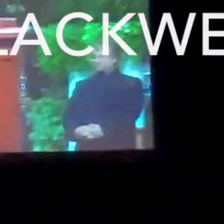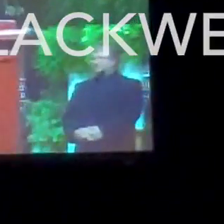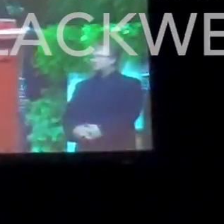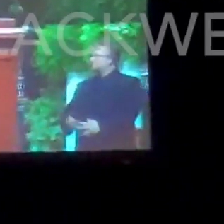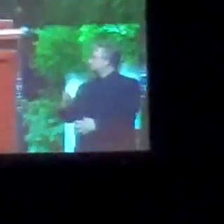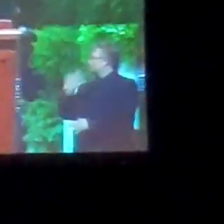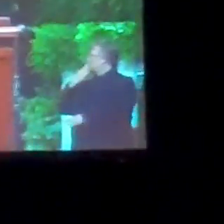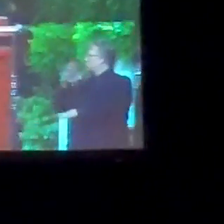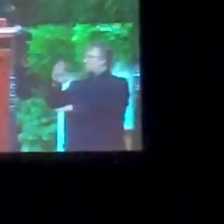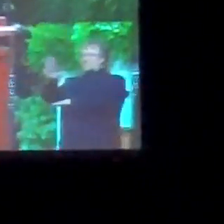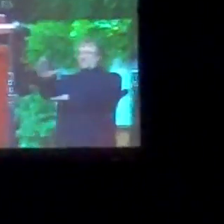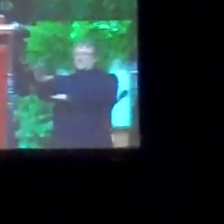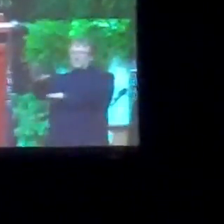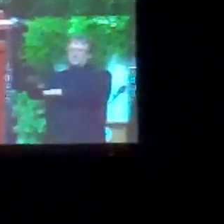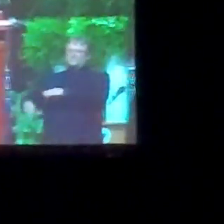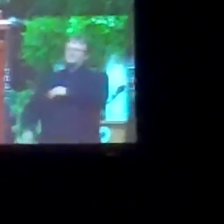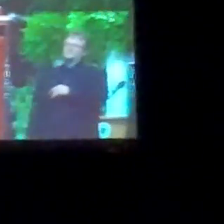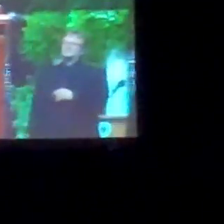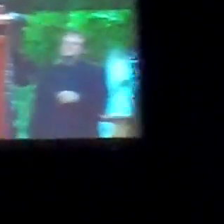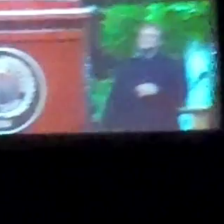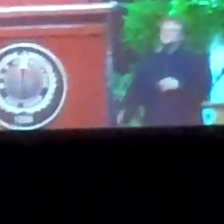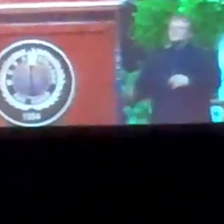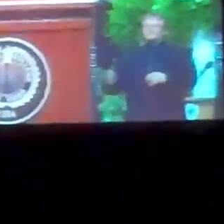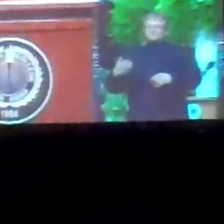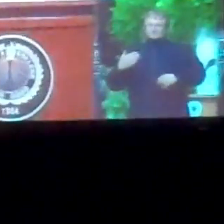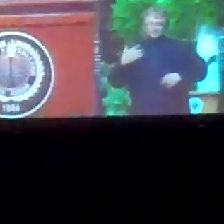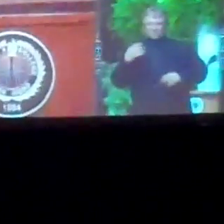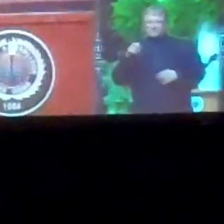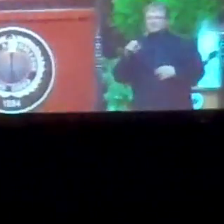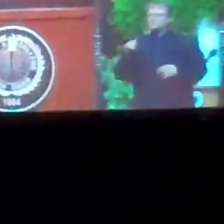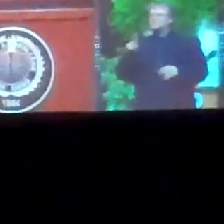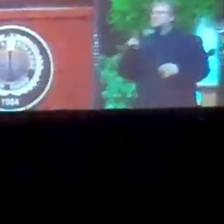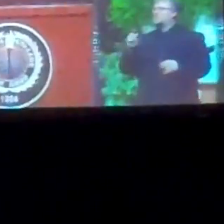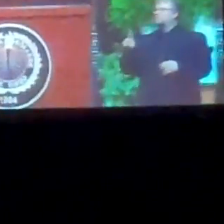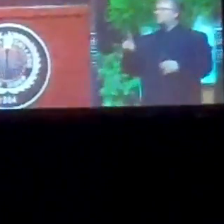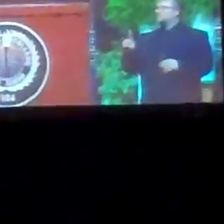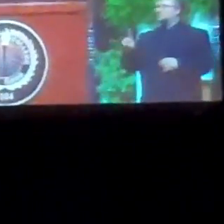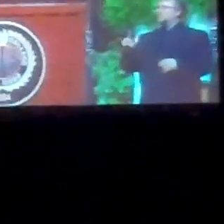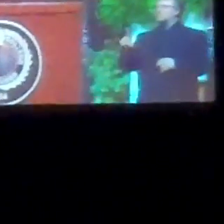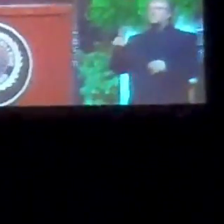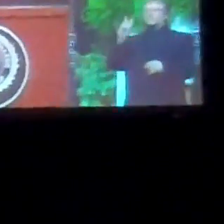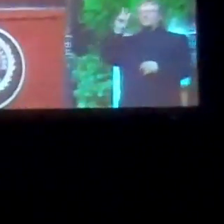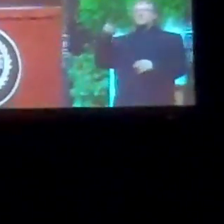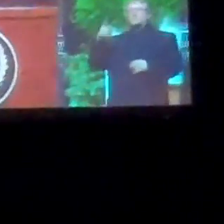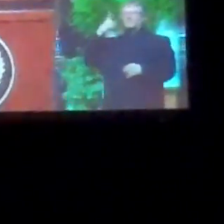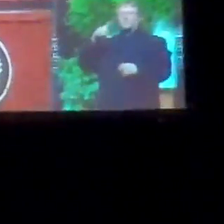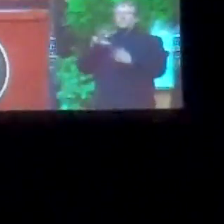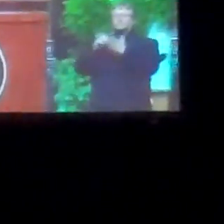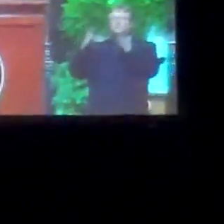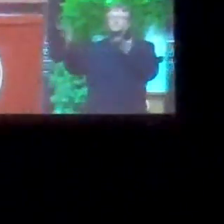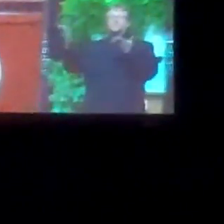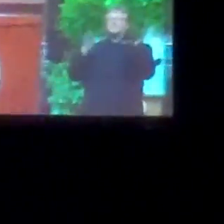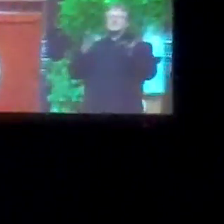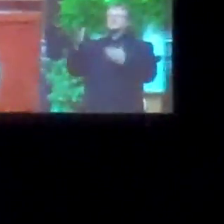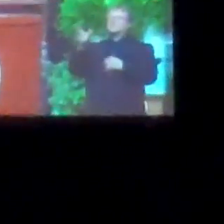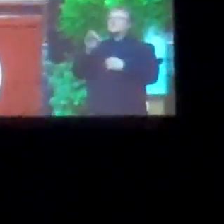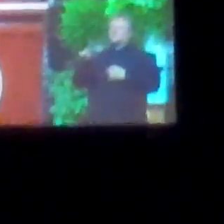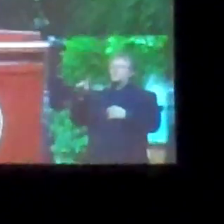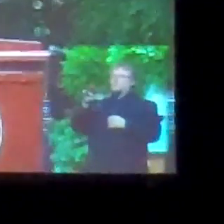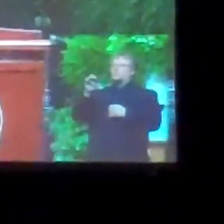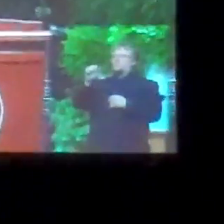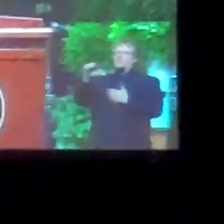Good afternoon. I am Brian Sucker. I am the Interim Vice President of Student Services at San Diego Mesa